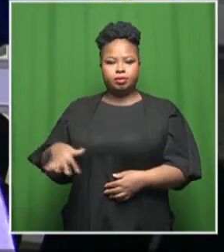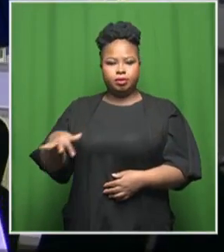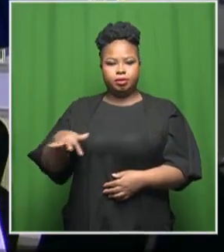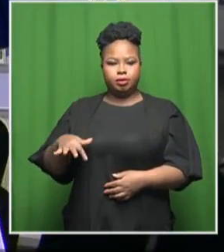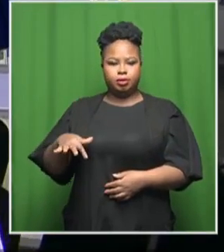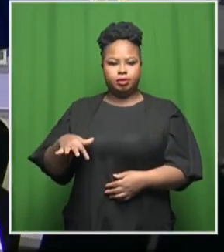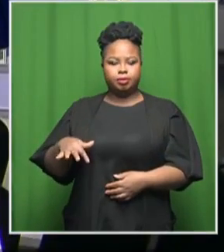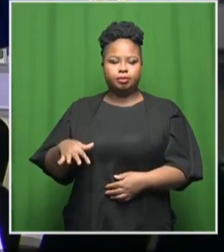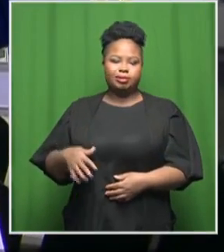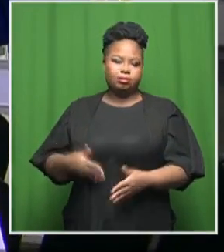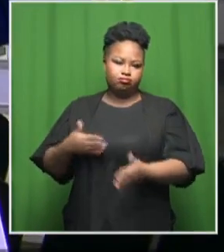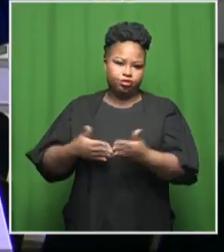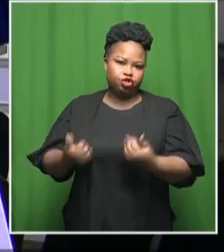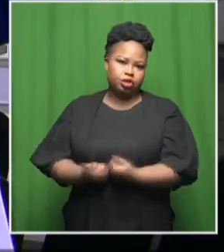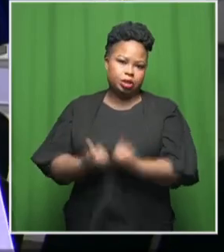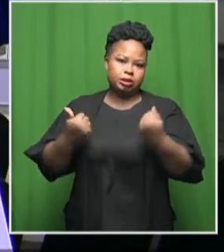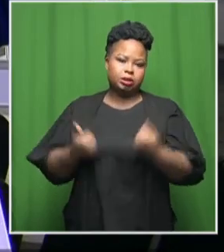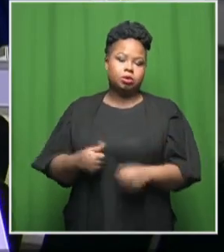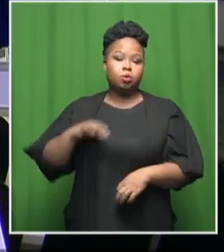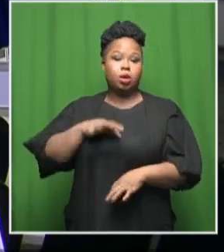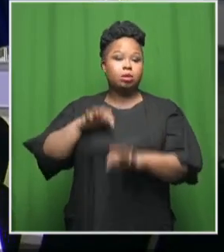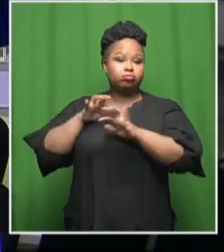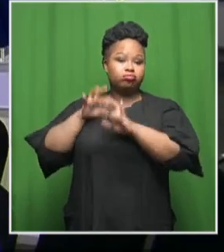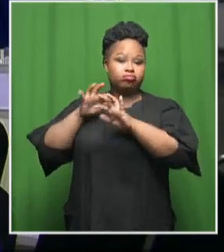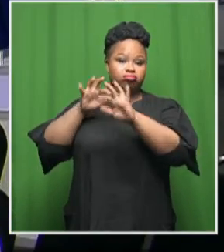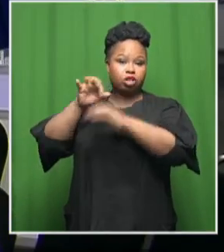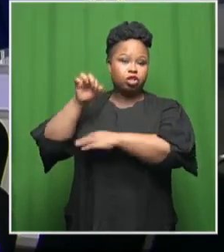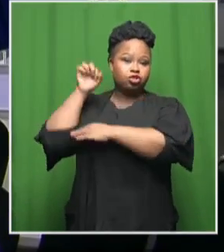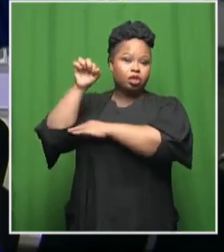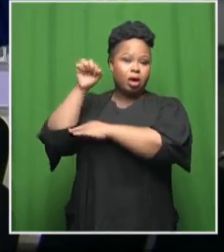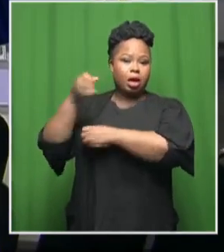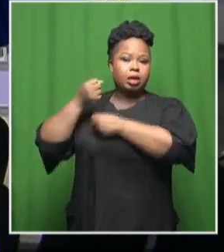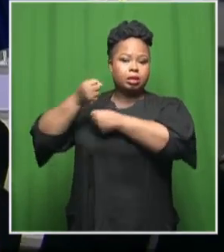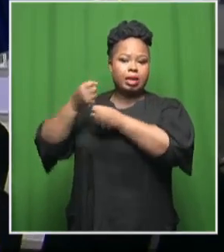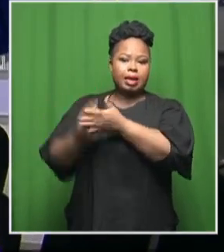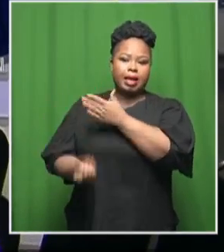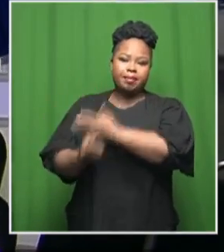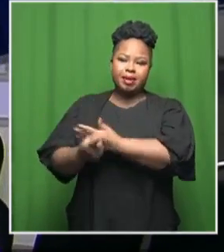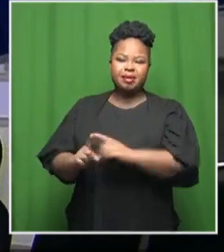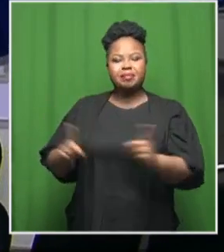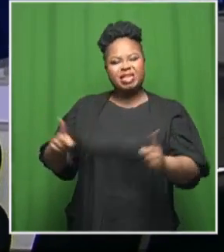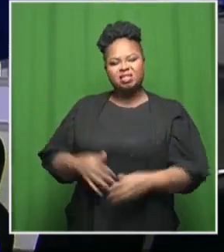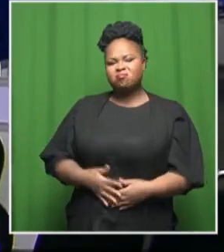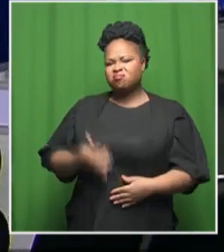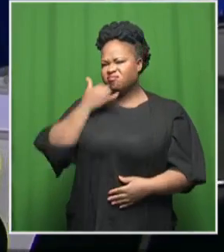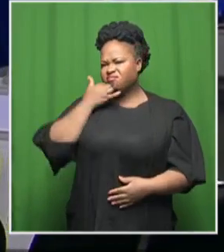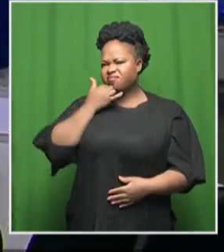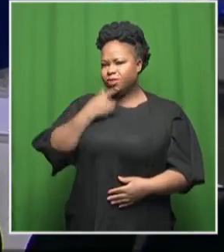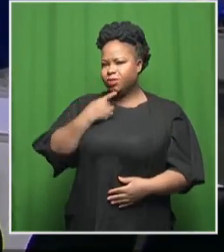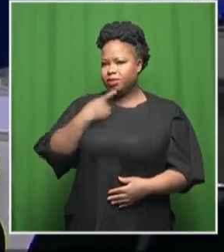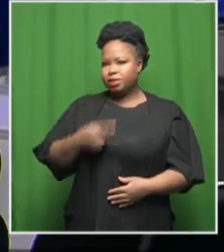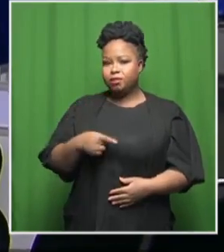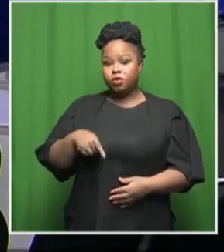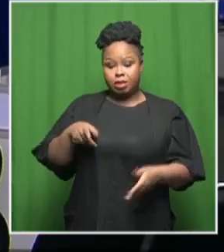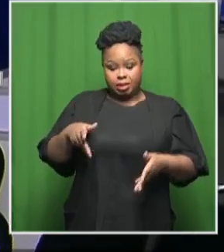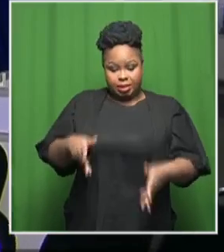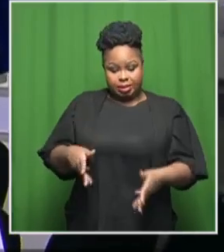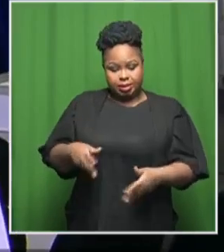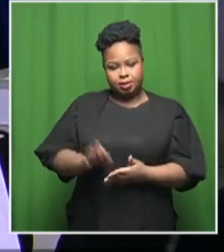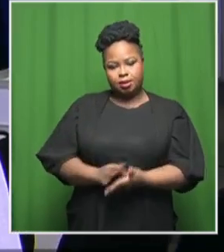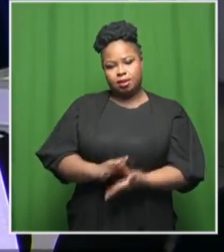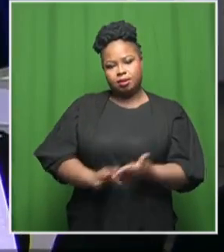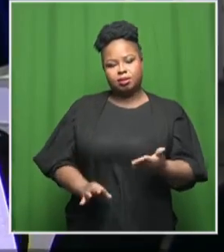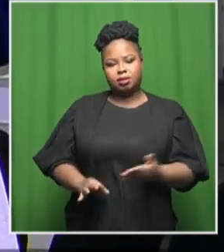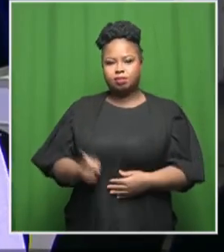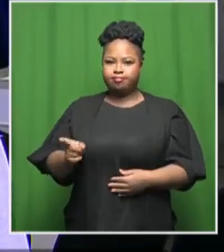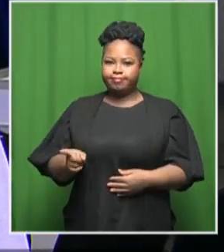had obstacles such as protest action, etc. But we're glad to announce that I think for this election, compared to